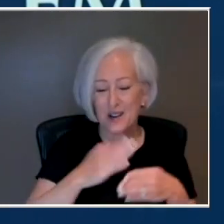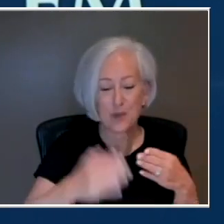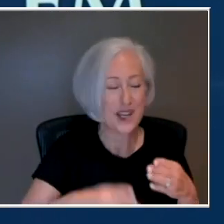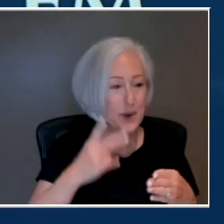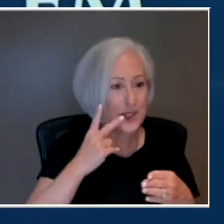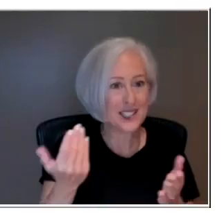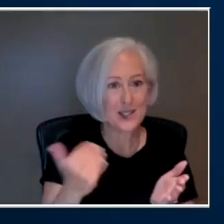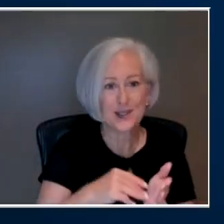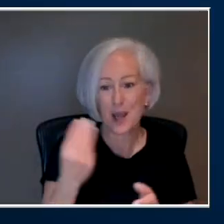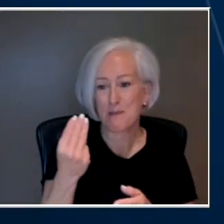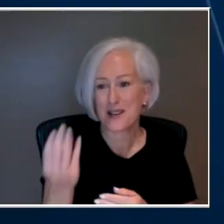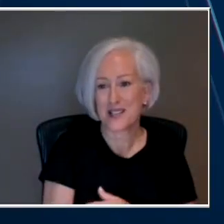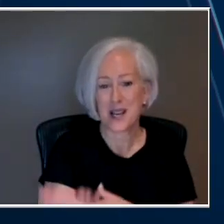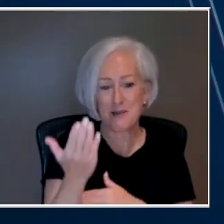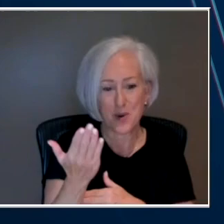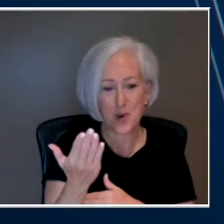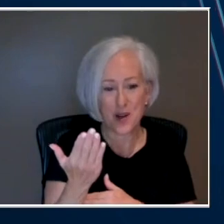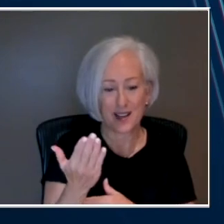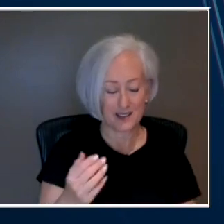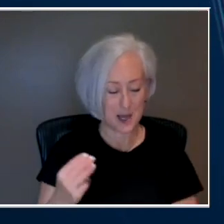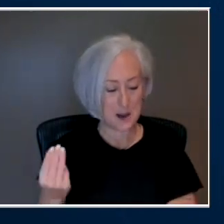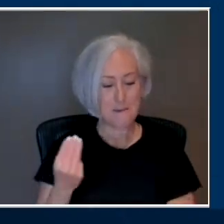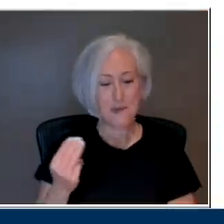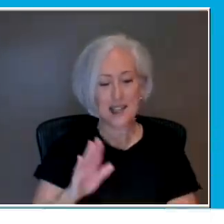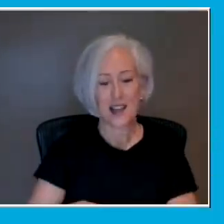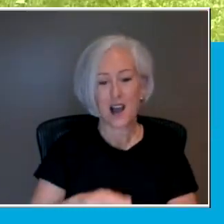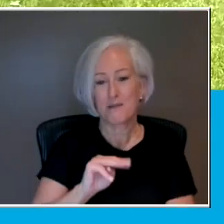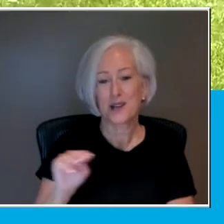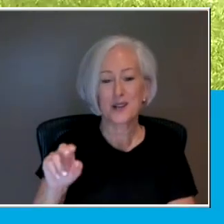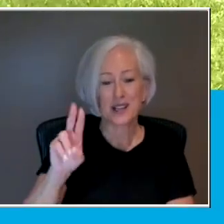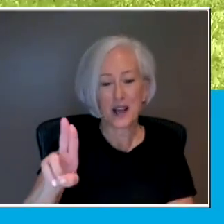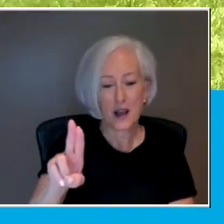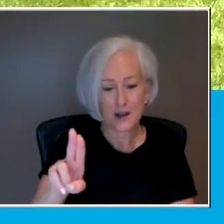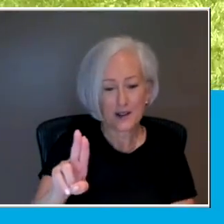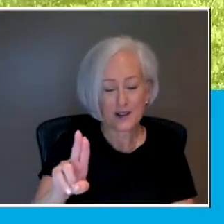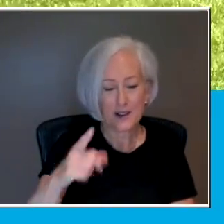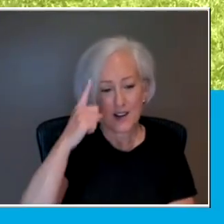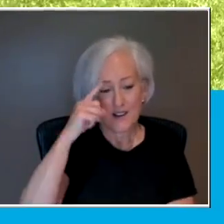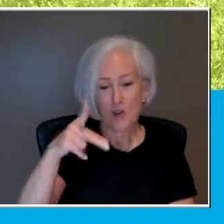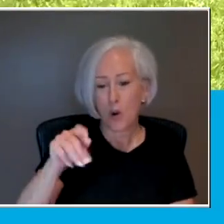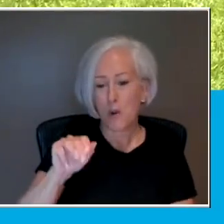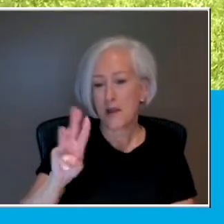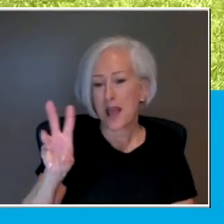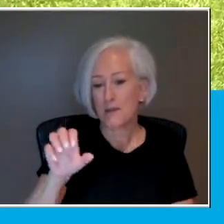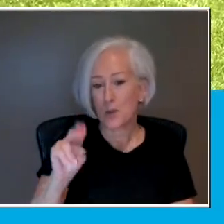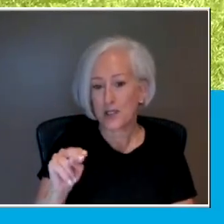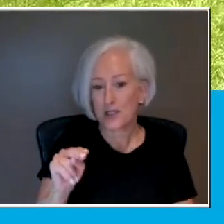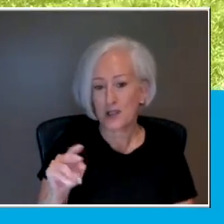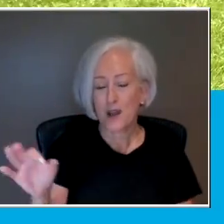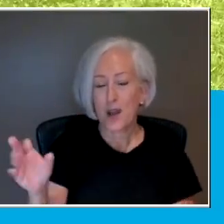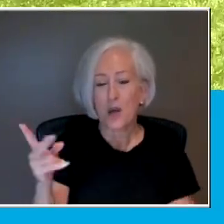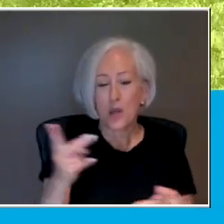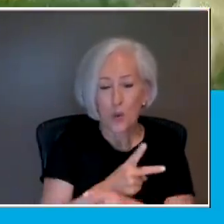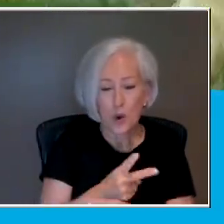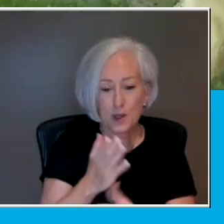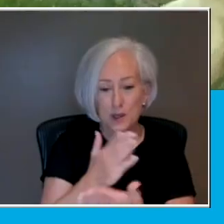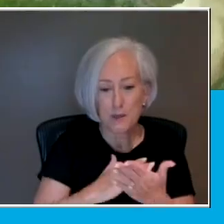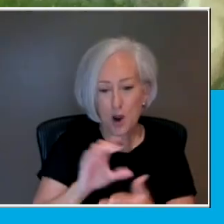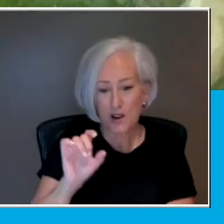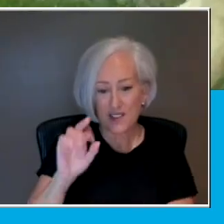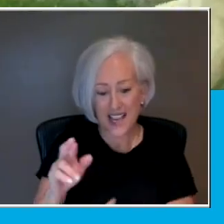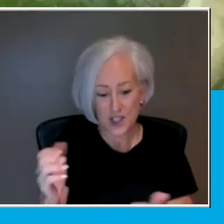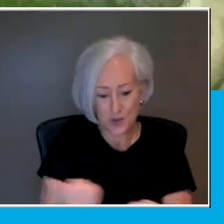Monday morning. Coming up Monday on the Morning Medical Update. For Pam Wilson, the worst part of cancer was everything after